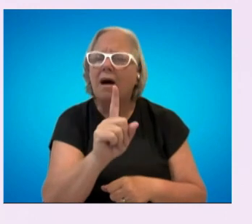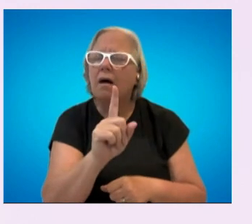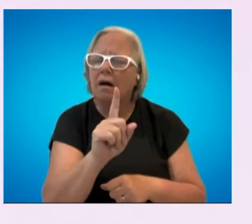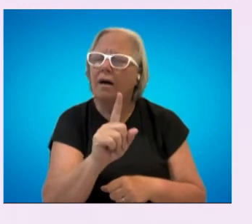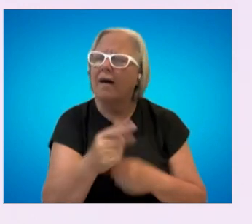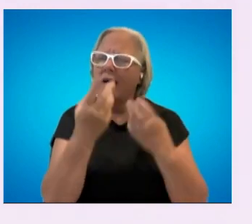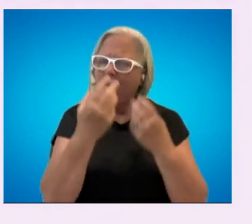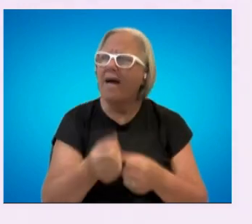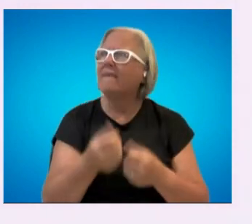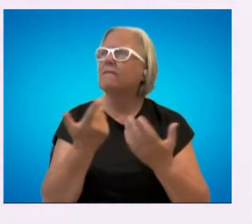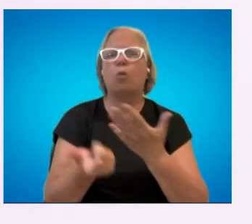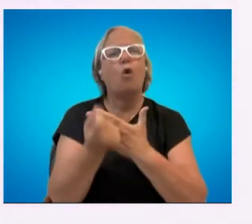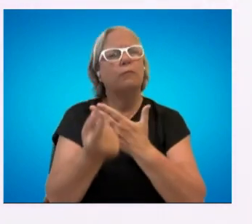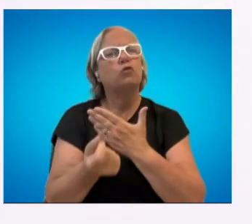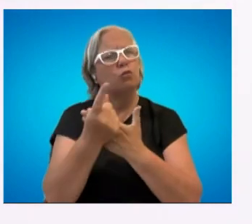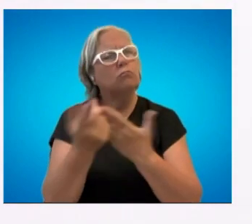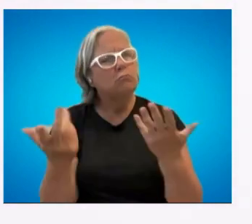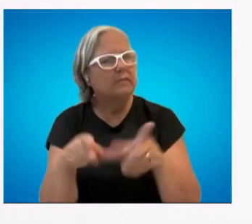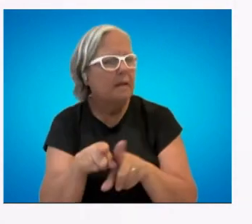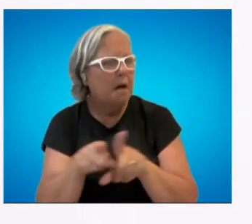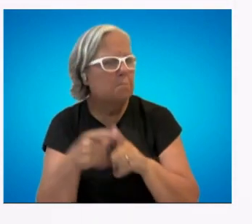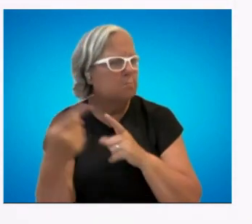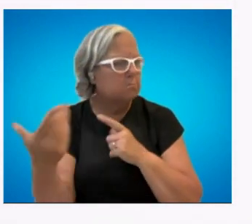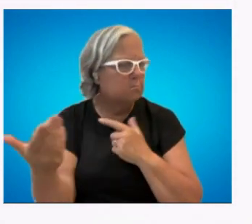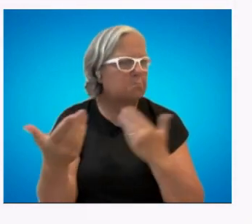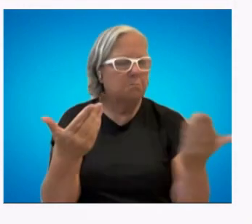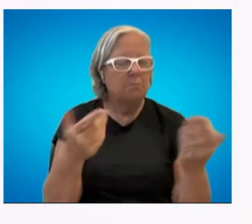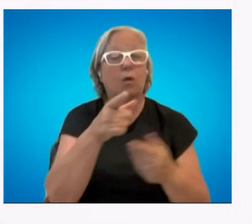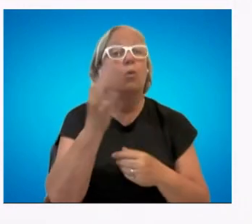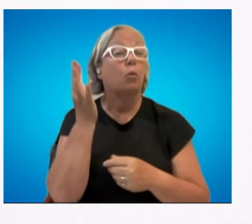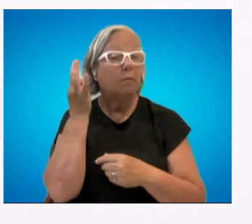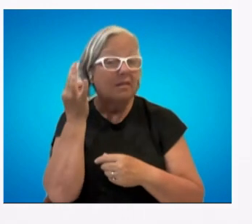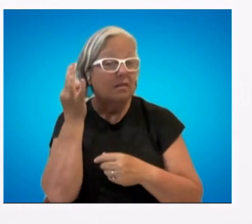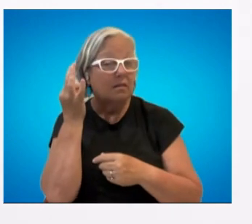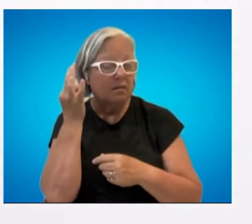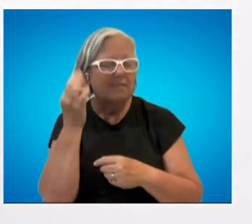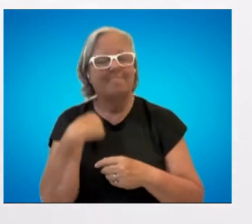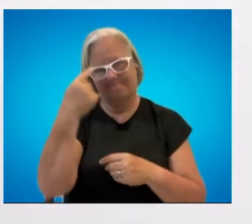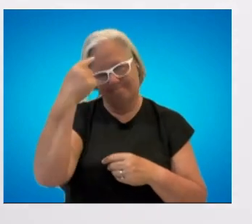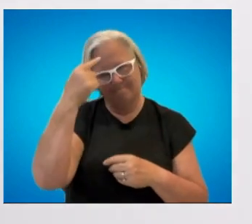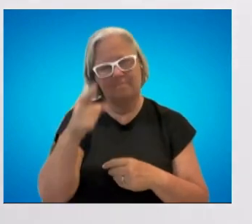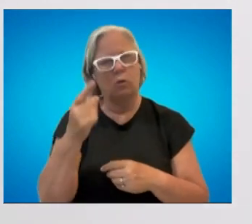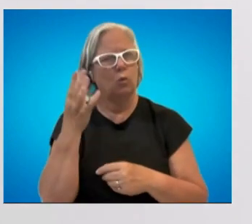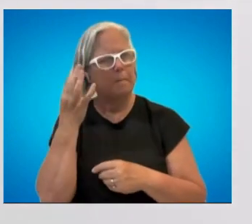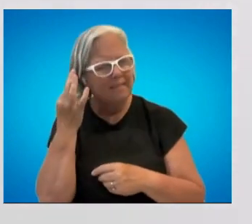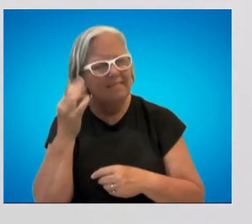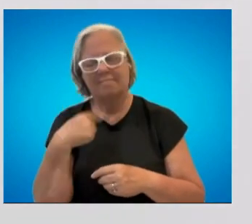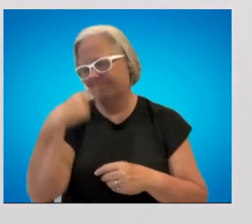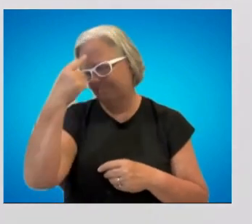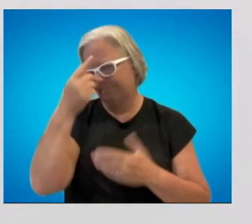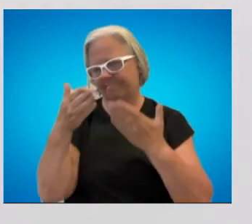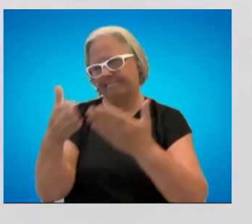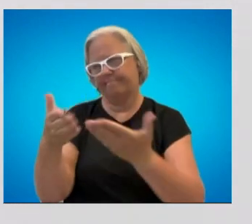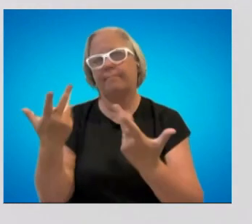by women, especially if we look more closely into employment, working time of those who provide